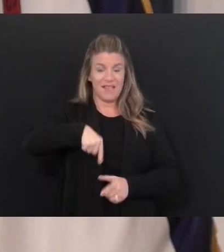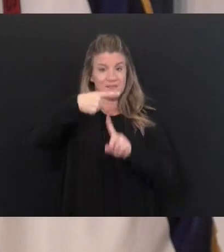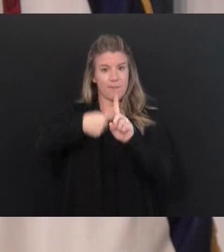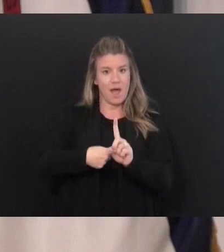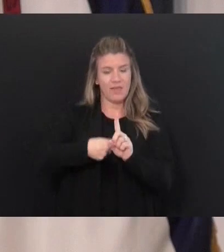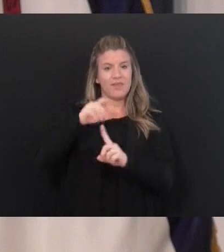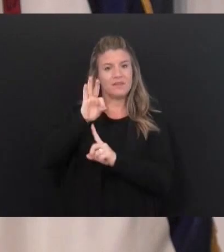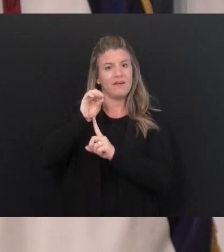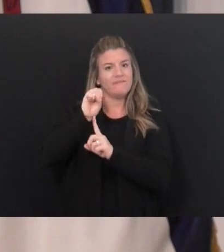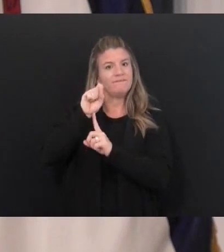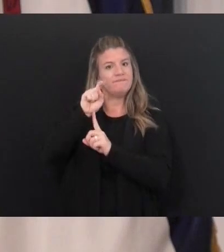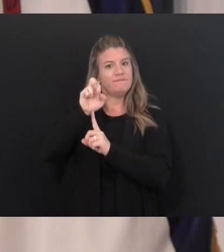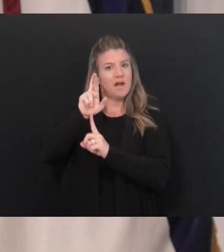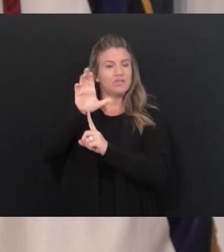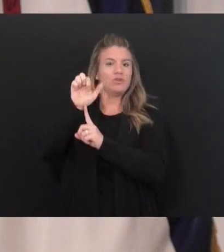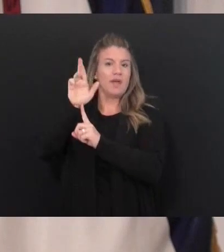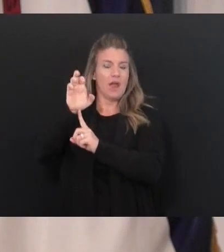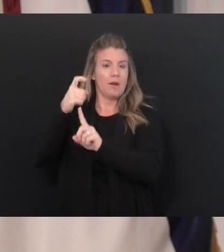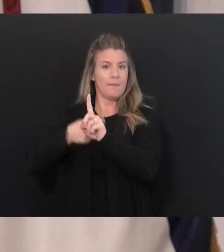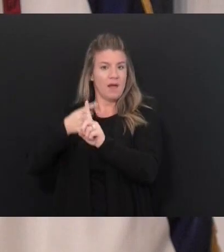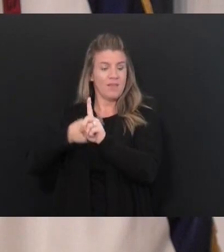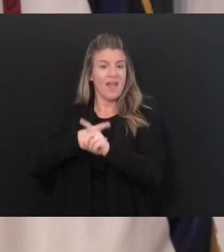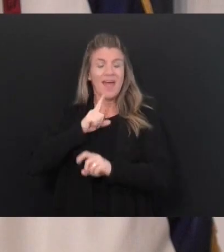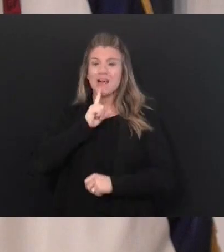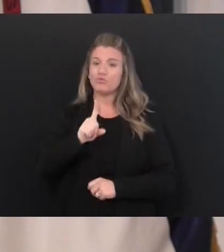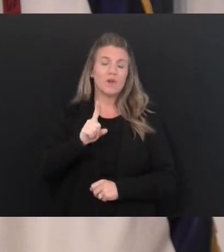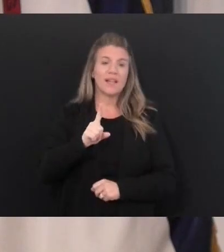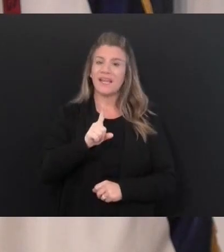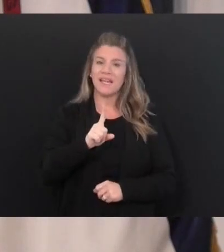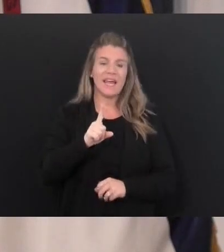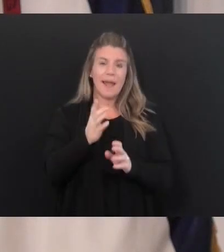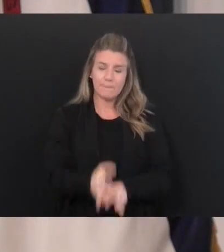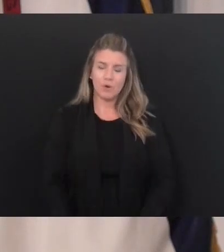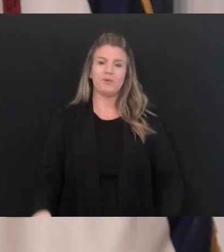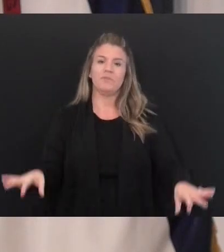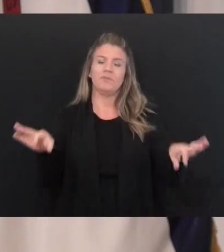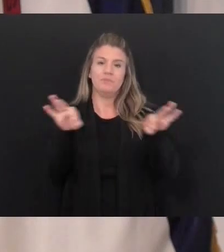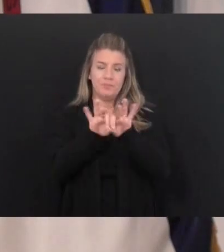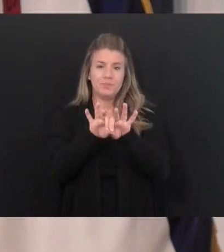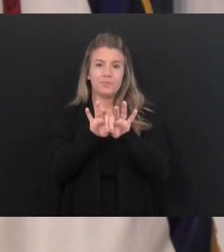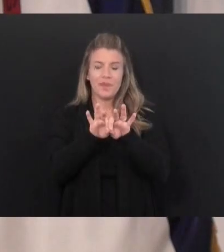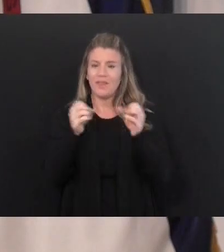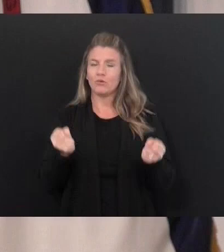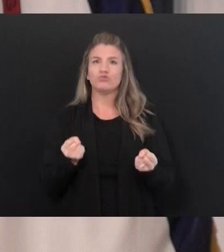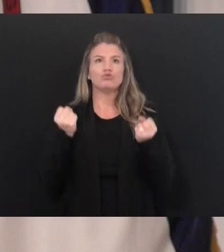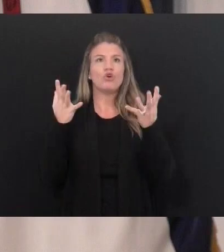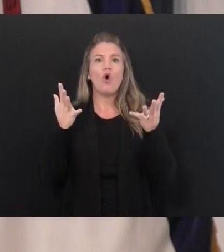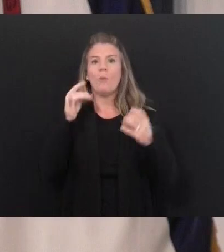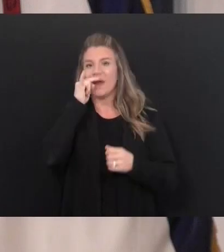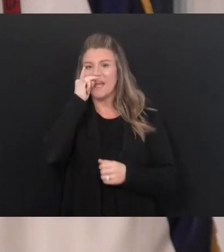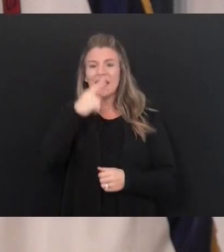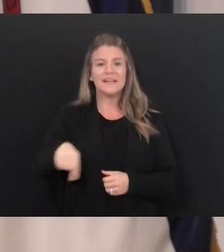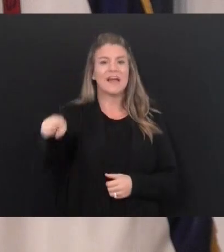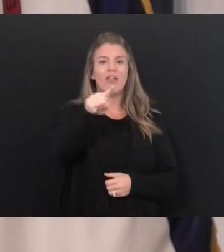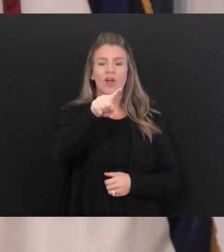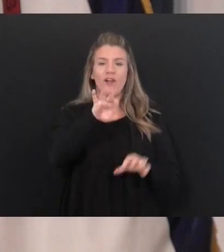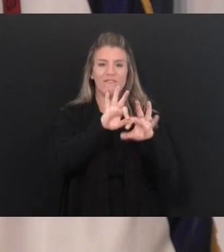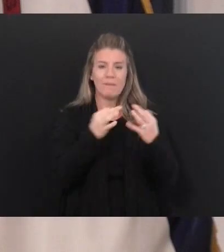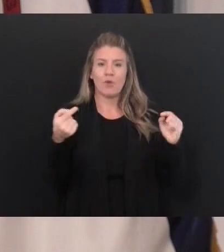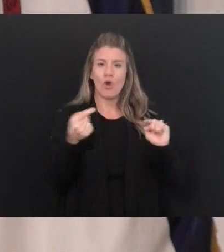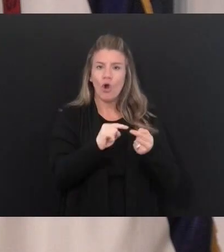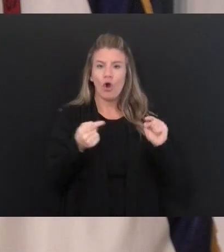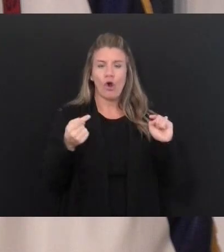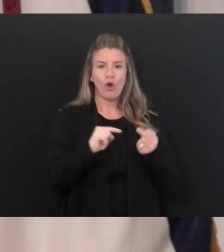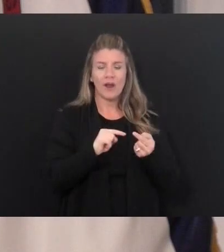as Foster Care Month, and it is absolutely so important. And there's so many that are out there that are hurting. They're